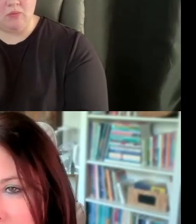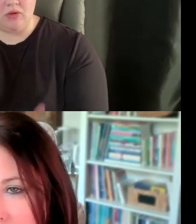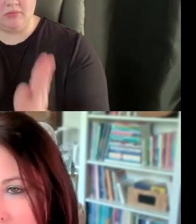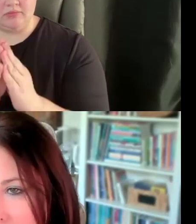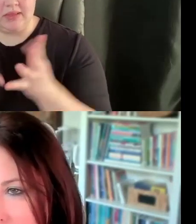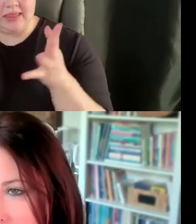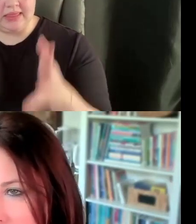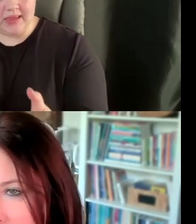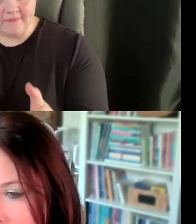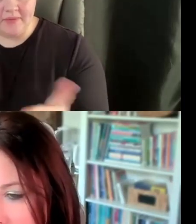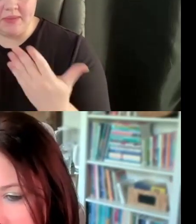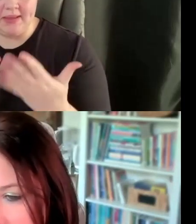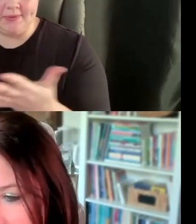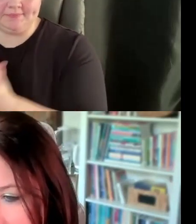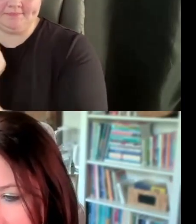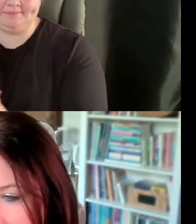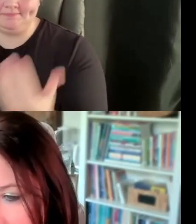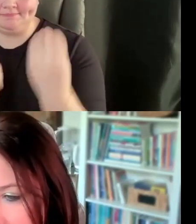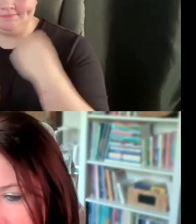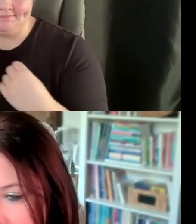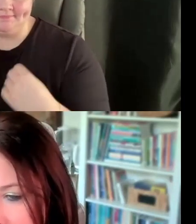grab a little bit of water or a snack if you need.